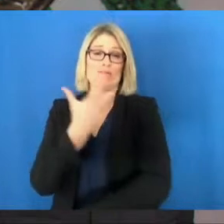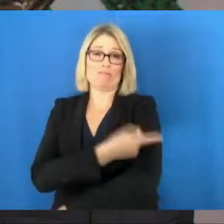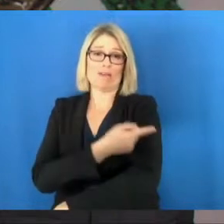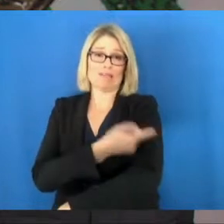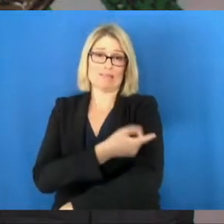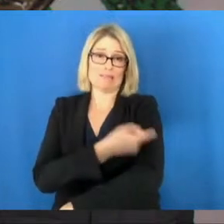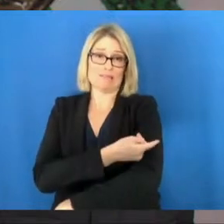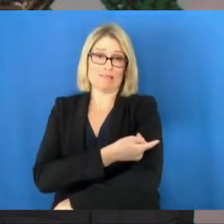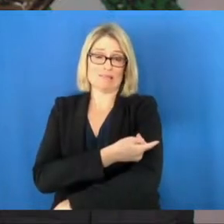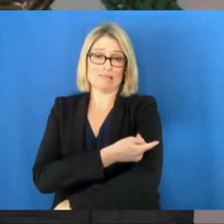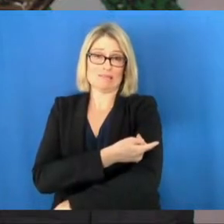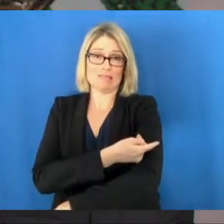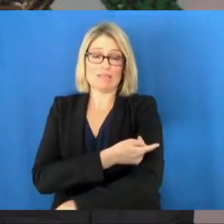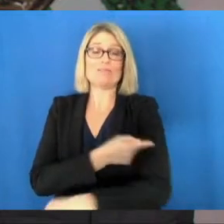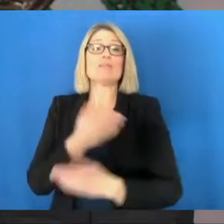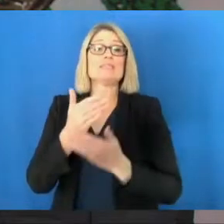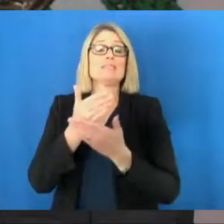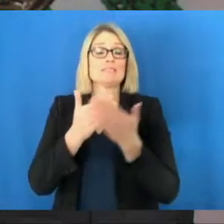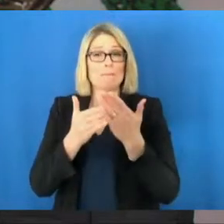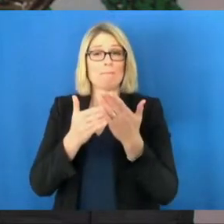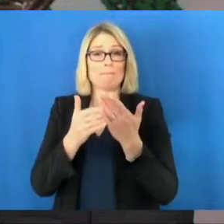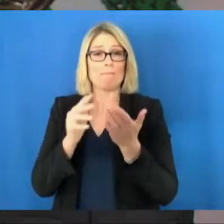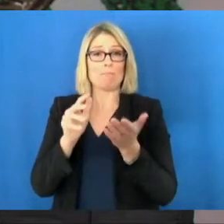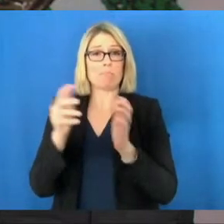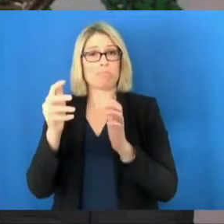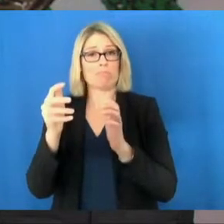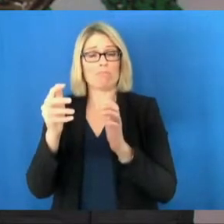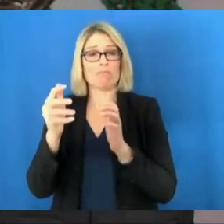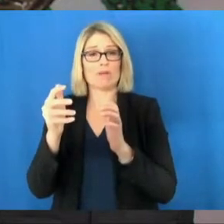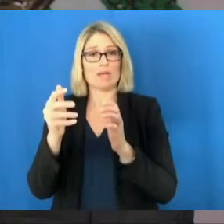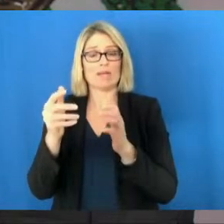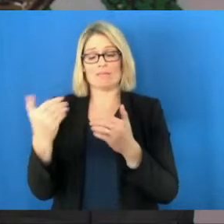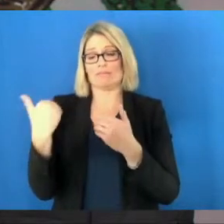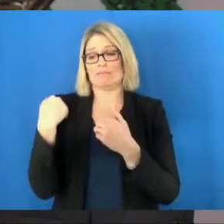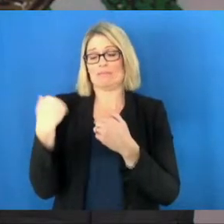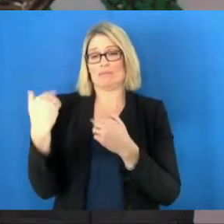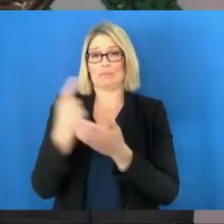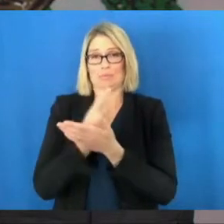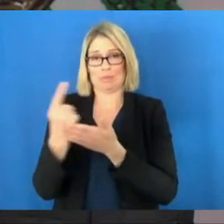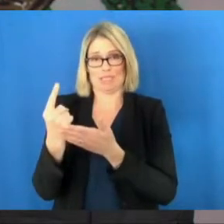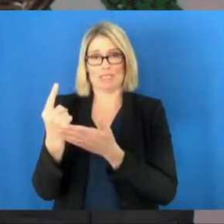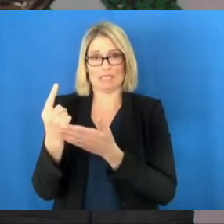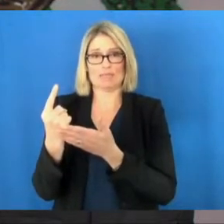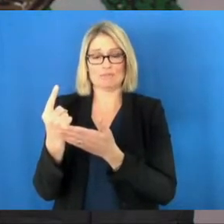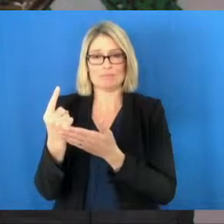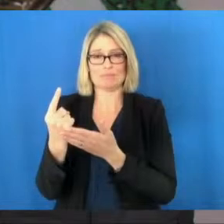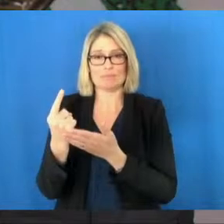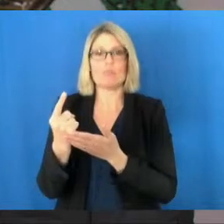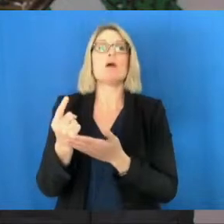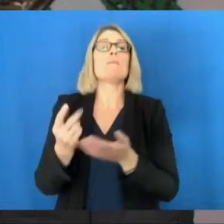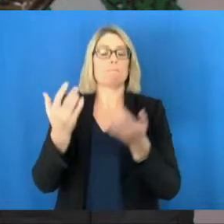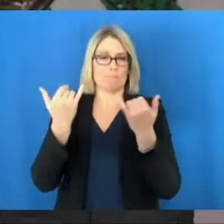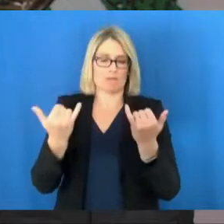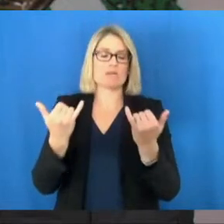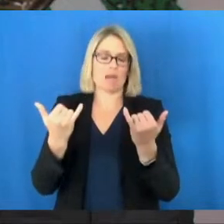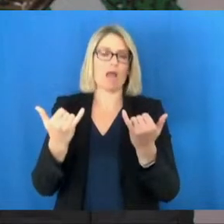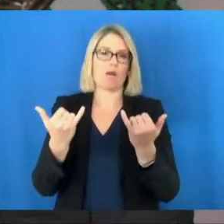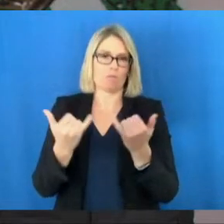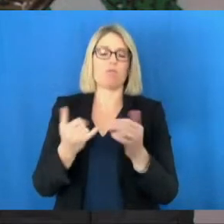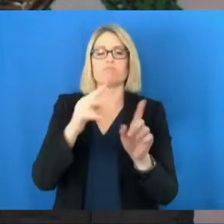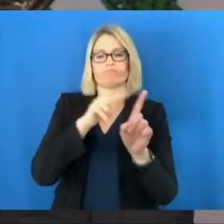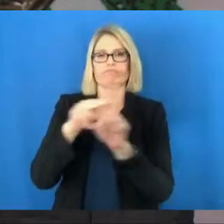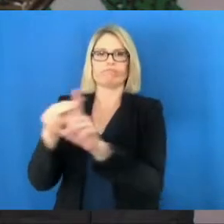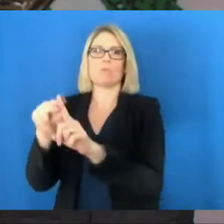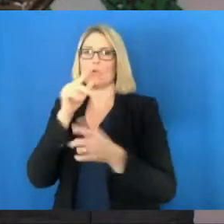come through some technical difficulties over the past week, but we're well on our way with booking the current priority